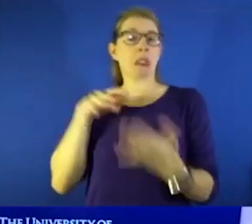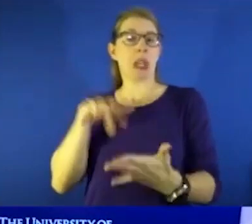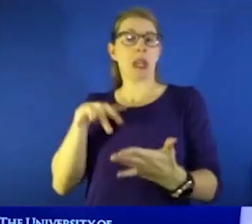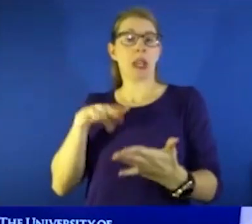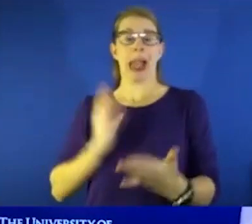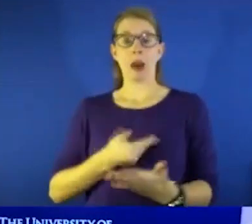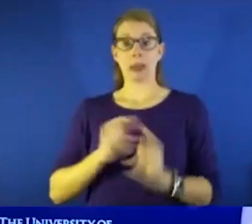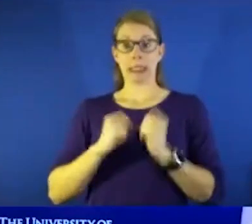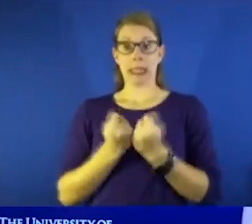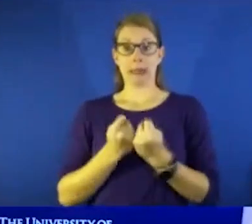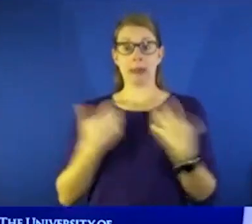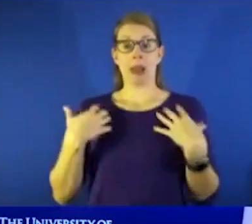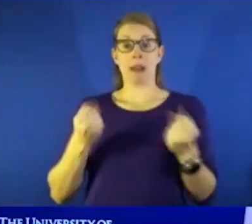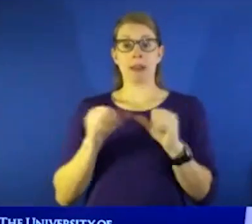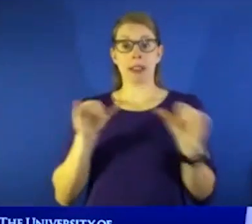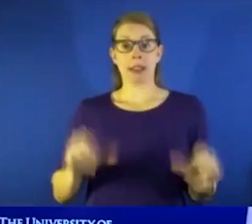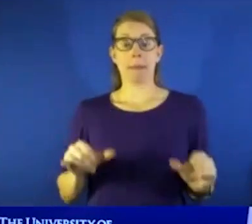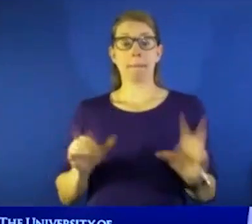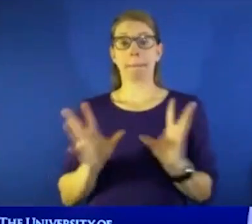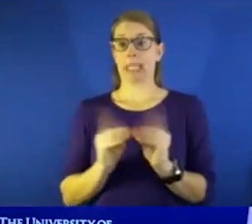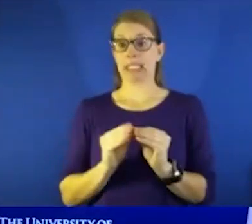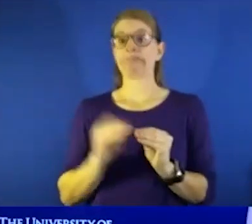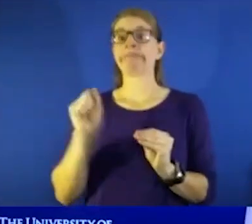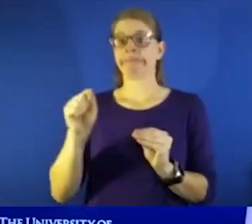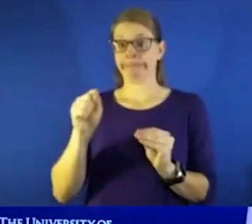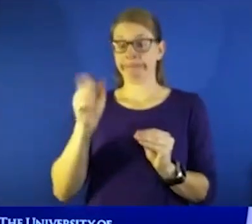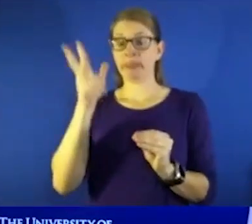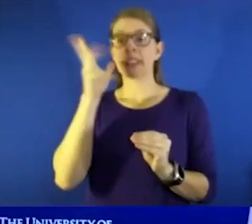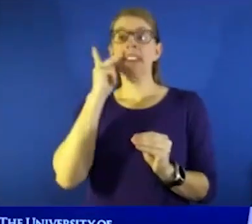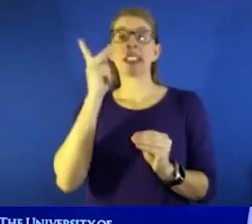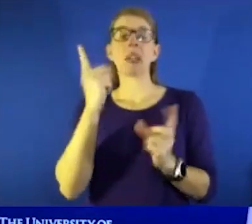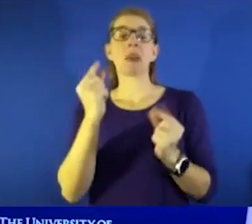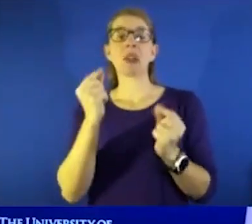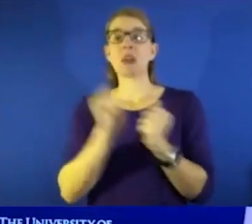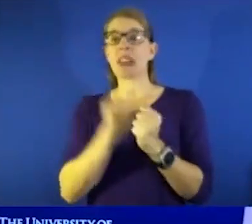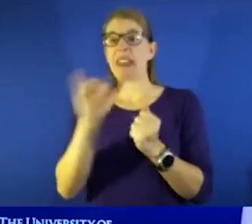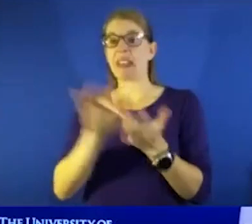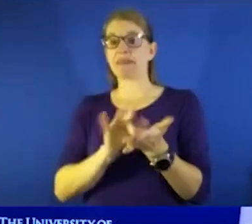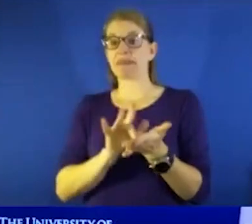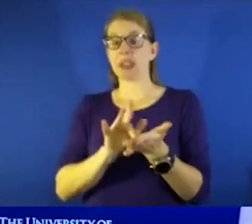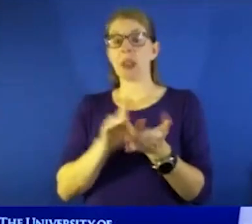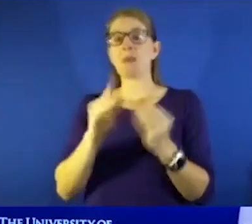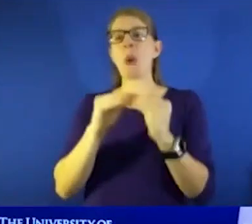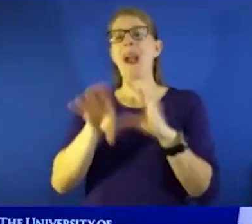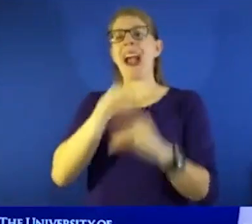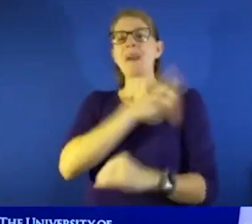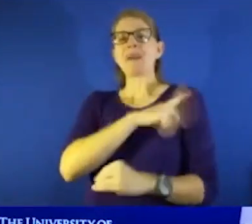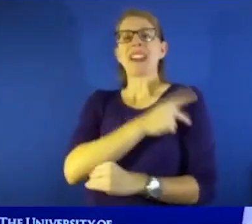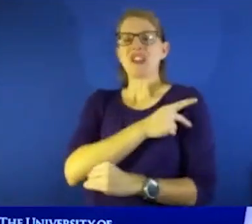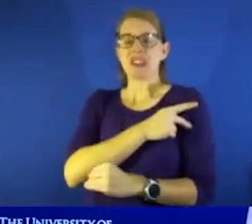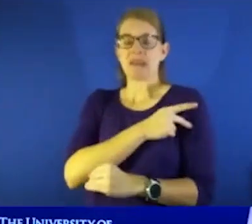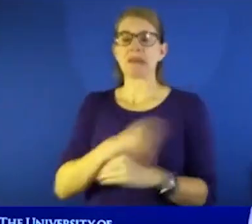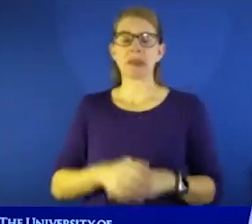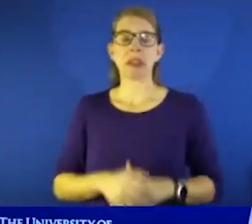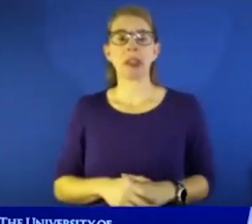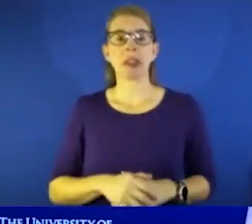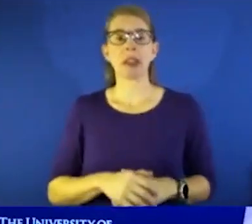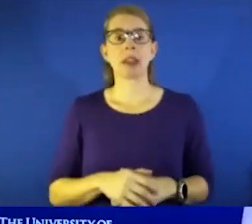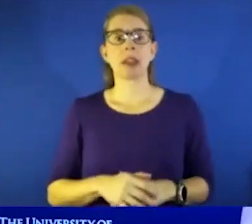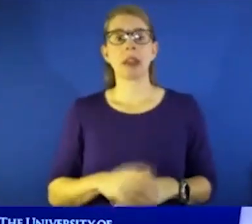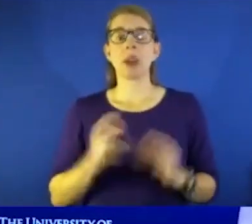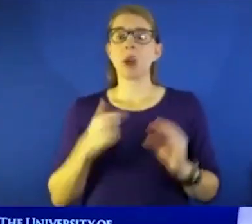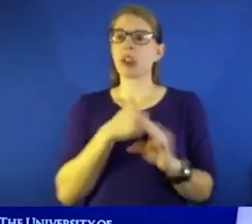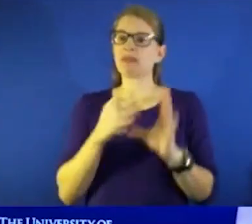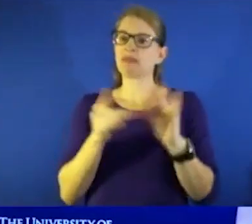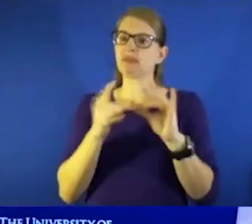to see what we'll do with it. And again, it's more for an outpatient measure. And as we have stated, any of these outpatient